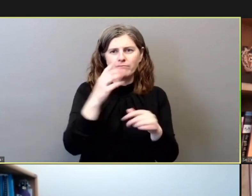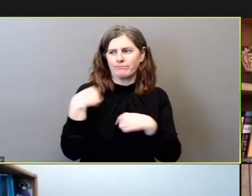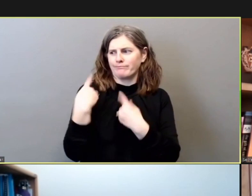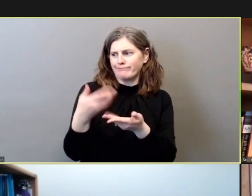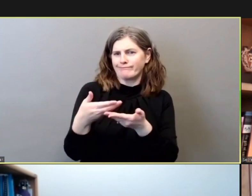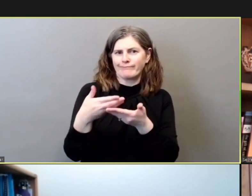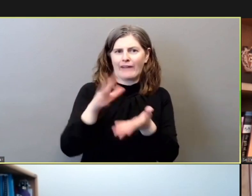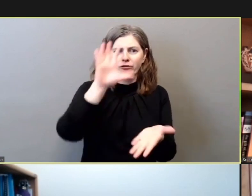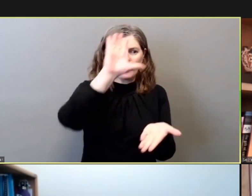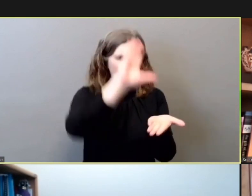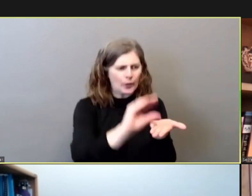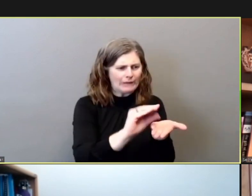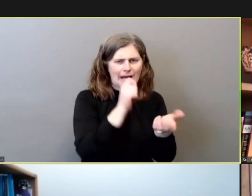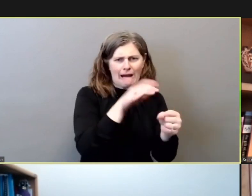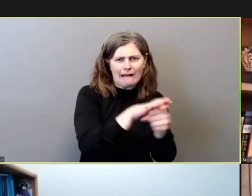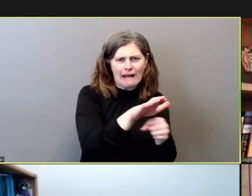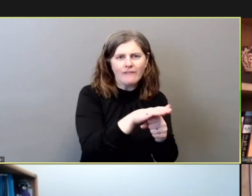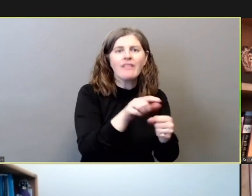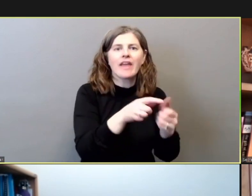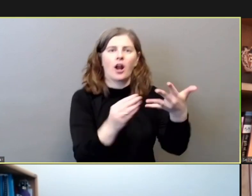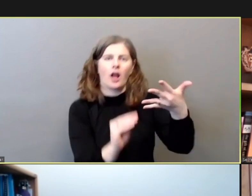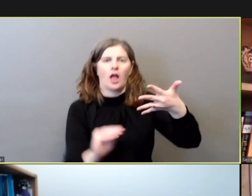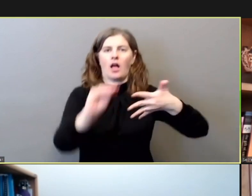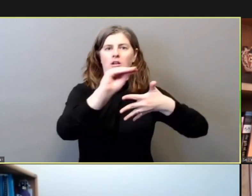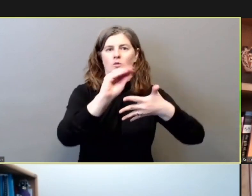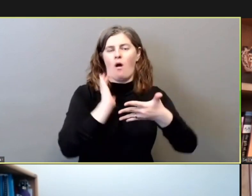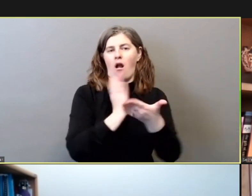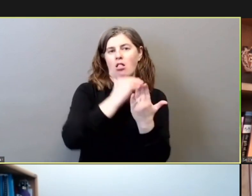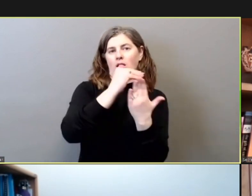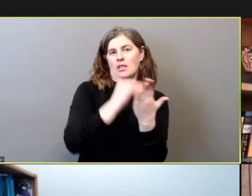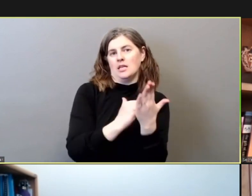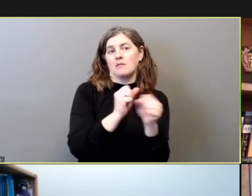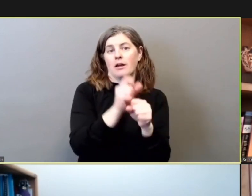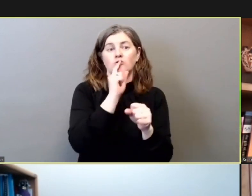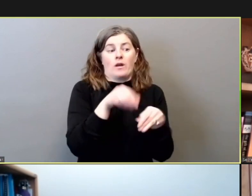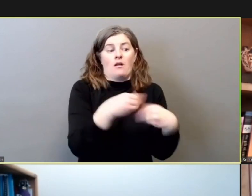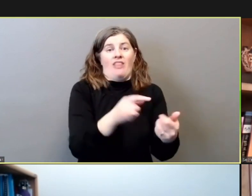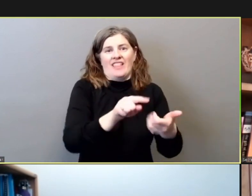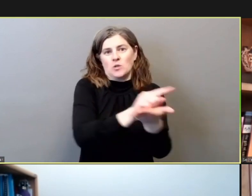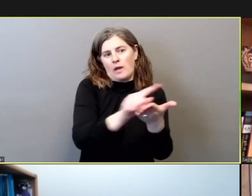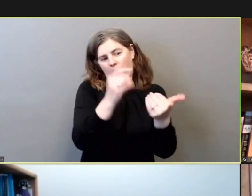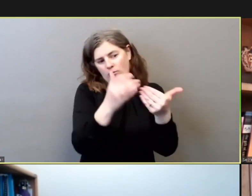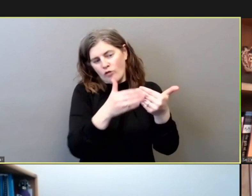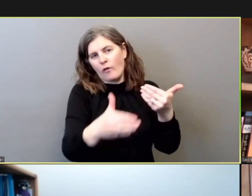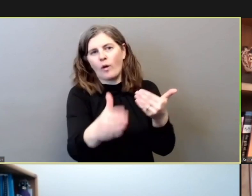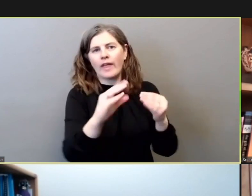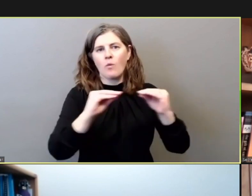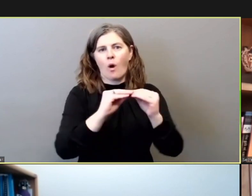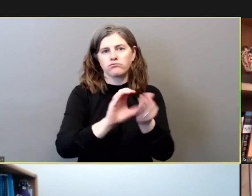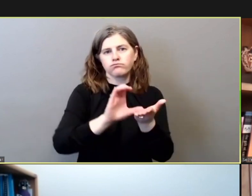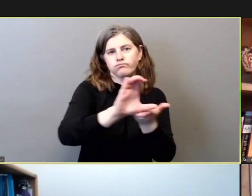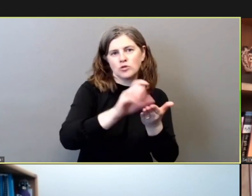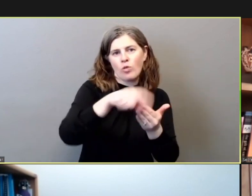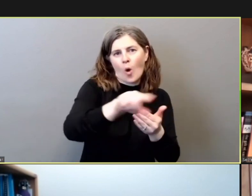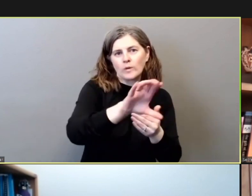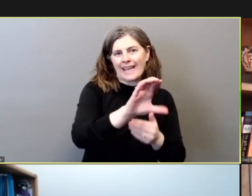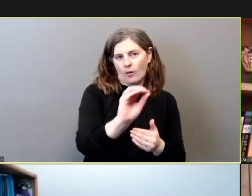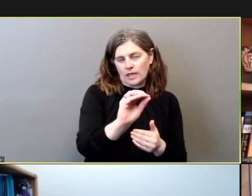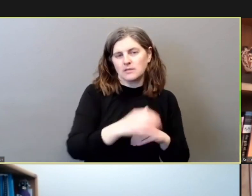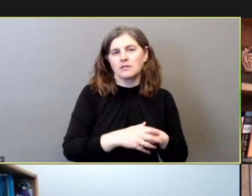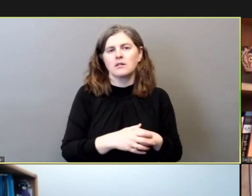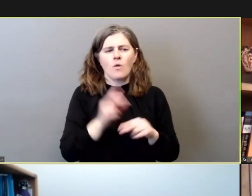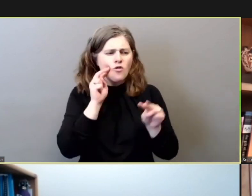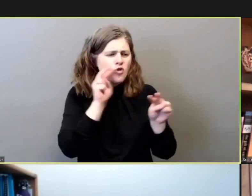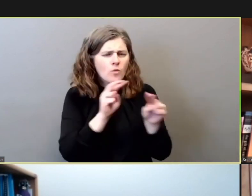the vaccine, that they're top on the list to get vaccine doses this week and moving forward. So we're looking at that, and we're